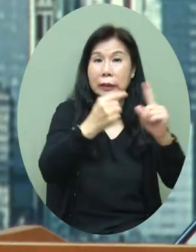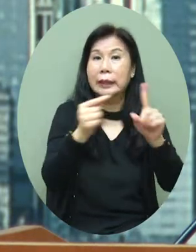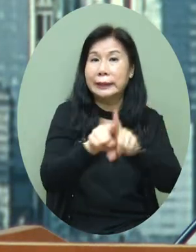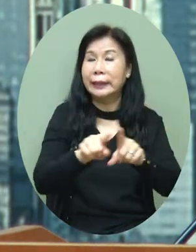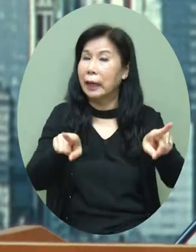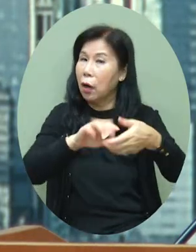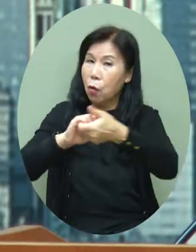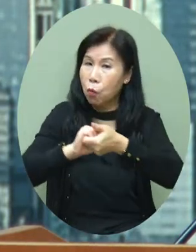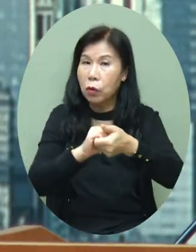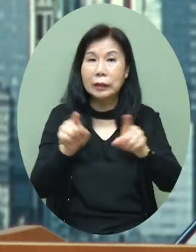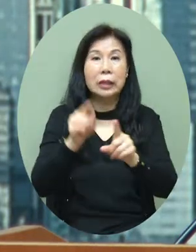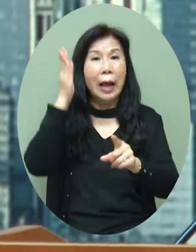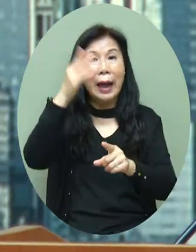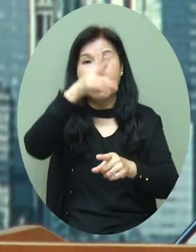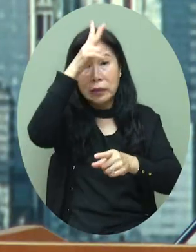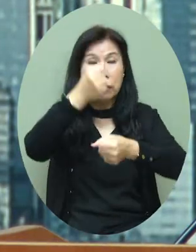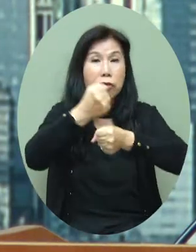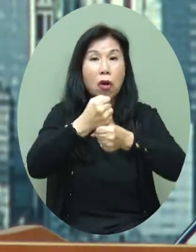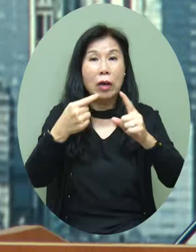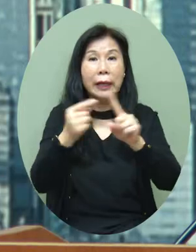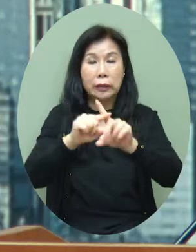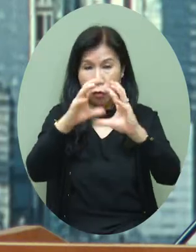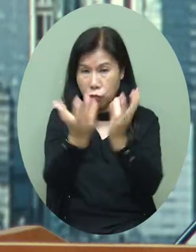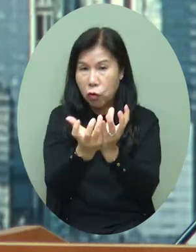staff, as well as the subventions